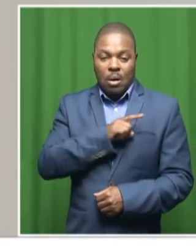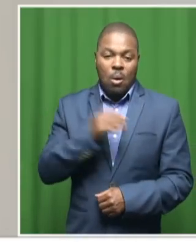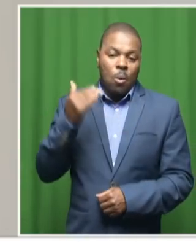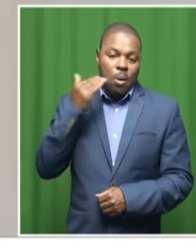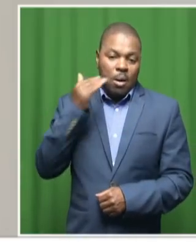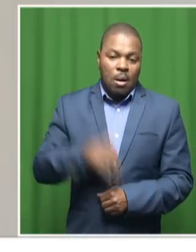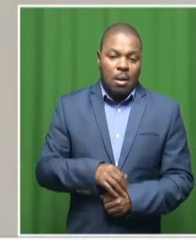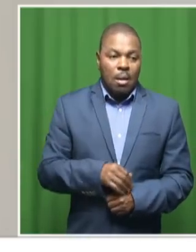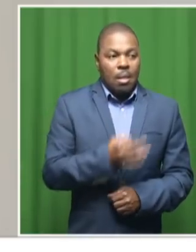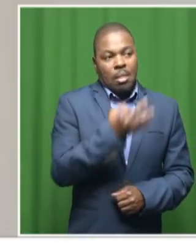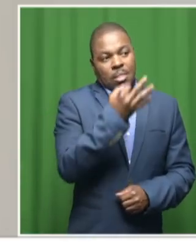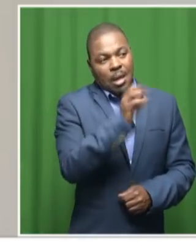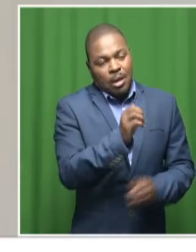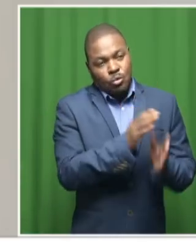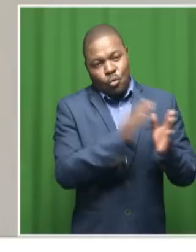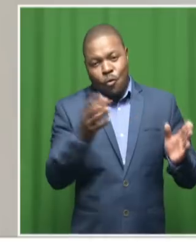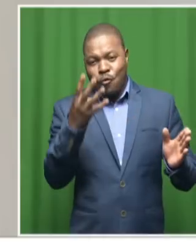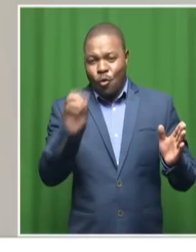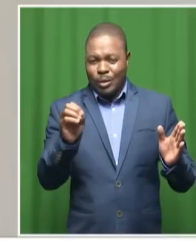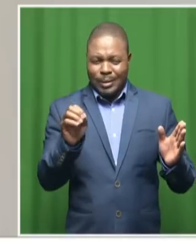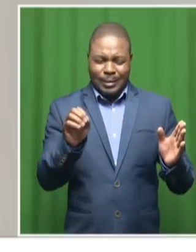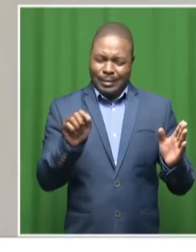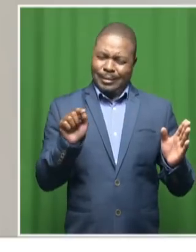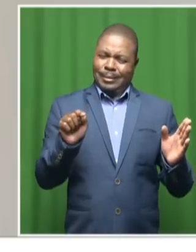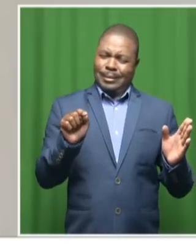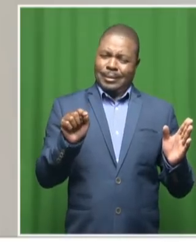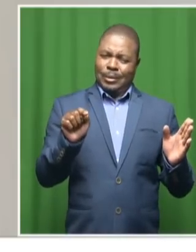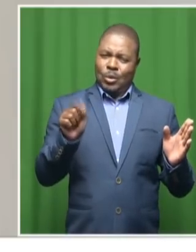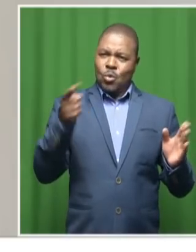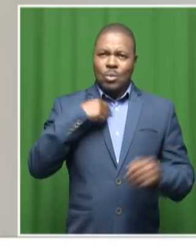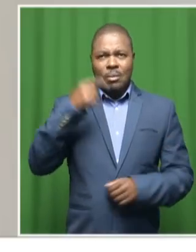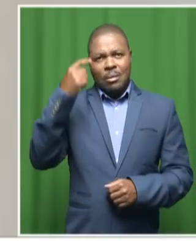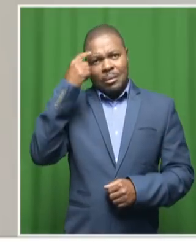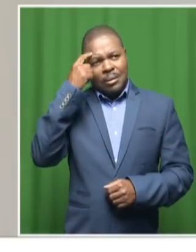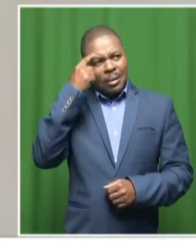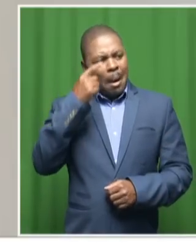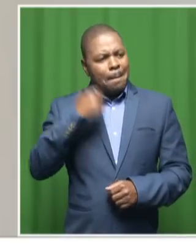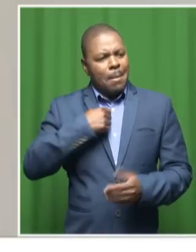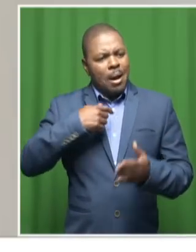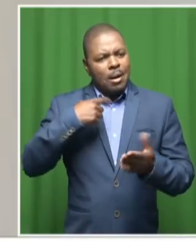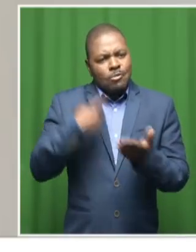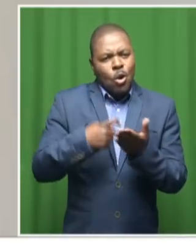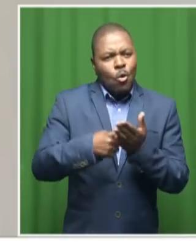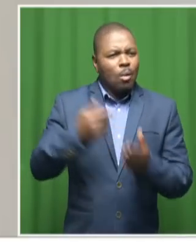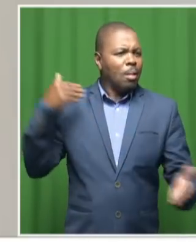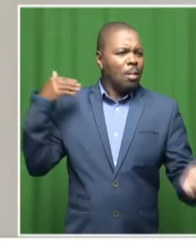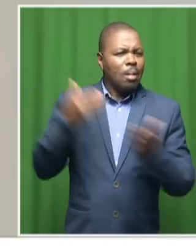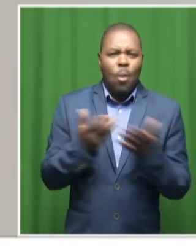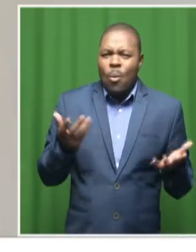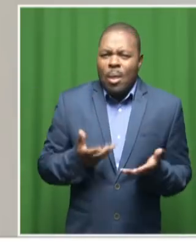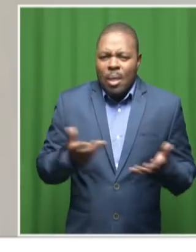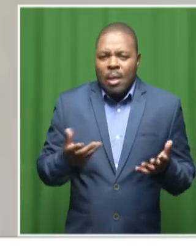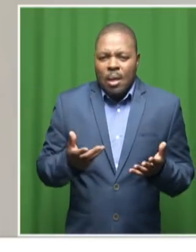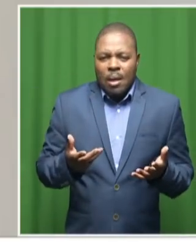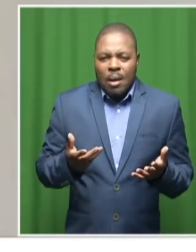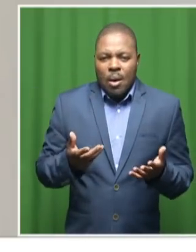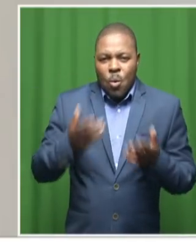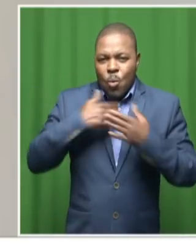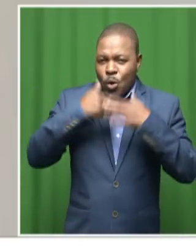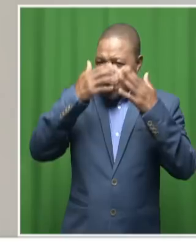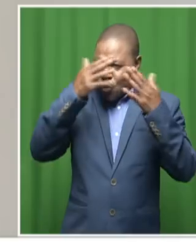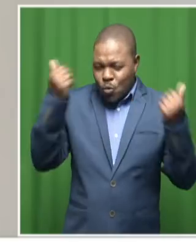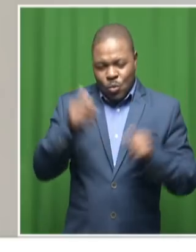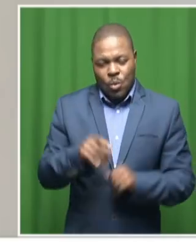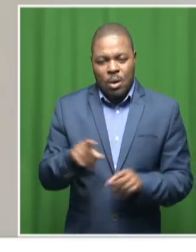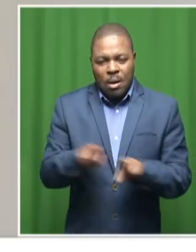the 30 to 40 mark, you wonder, where are all your records? So if we have no idea what we are doing with patients and